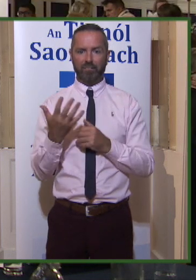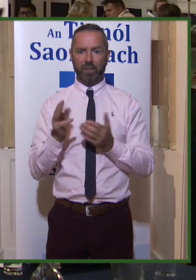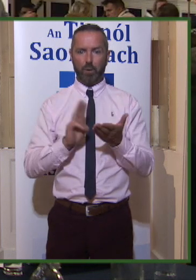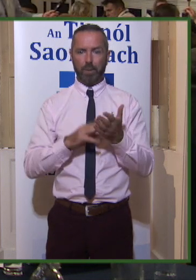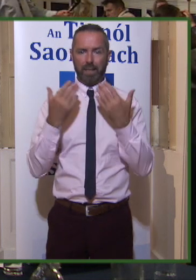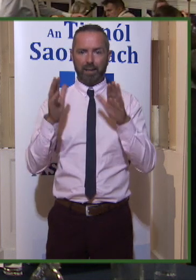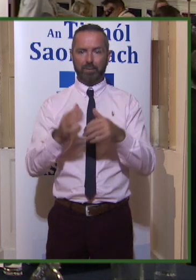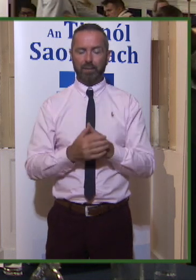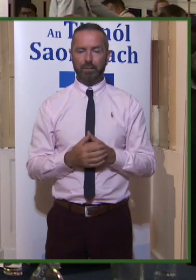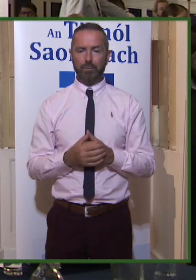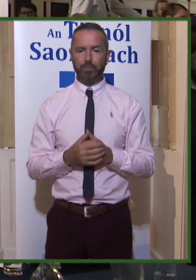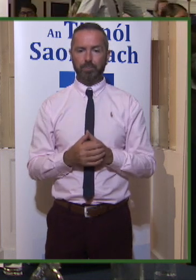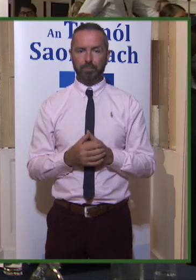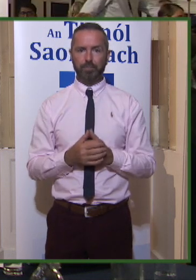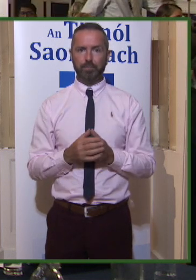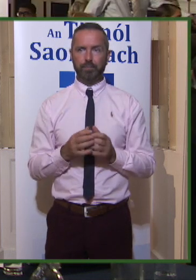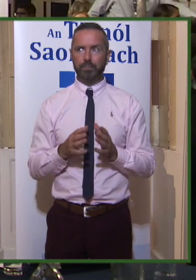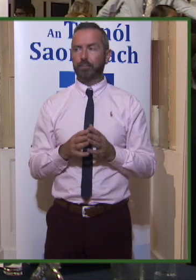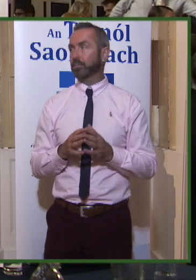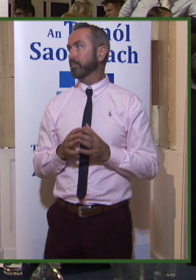Behind you, Conor. Yeah.